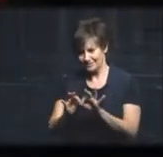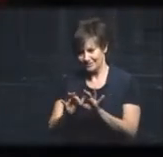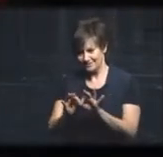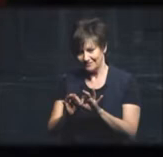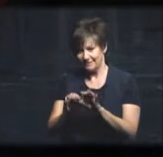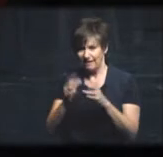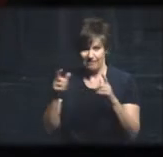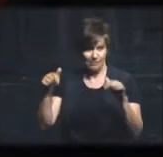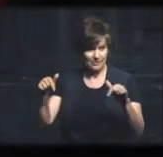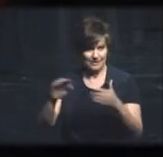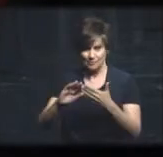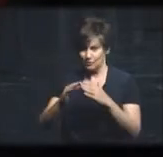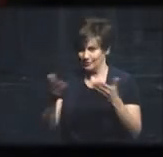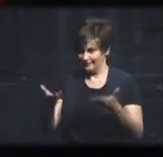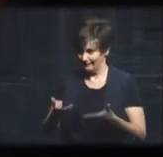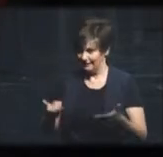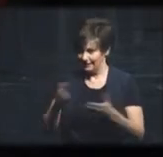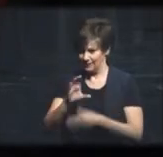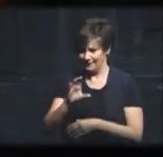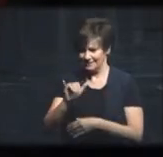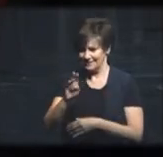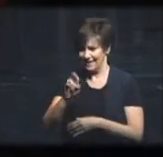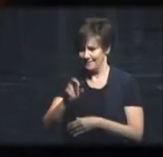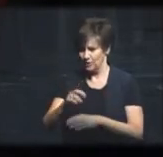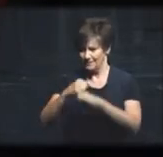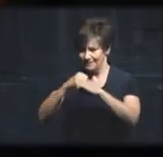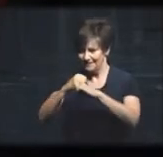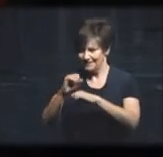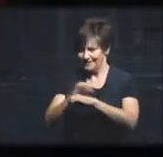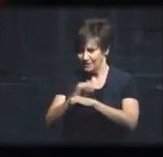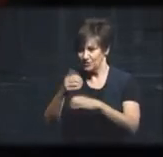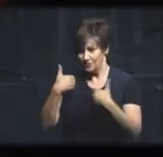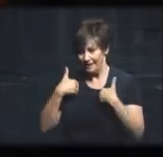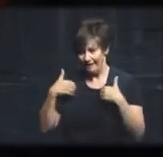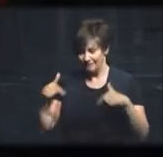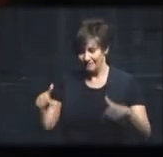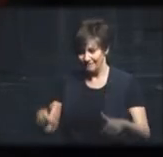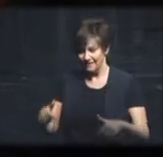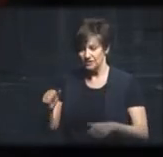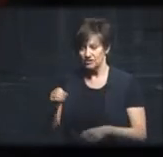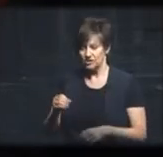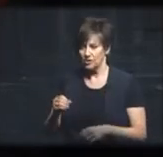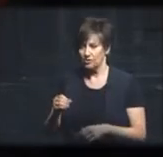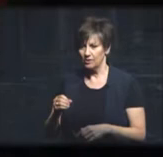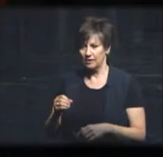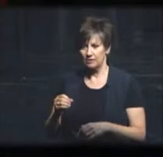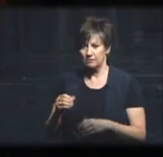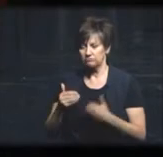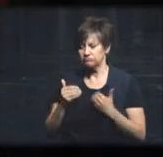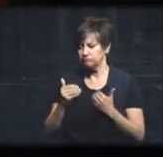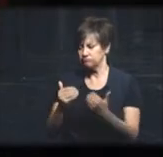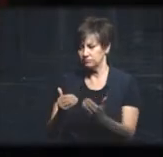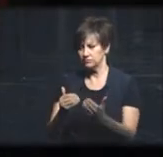our community and the cyber defense industry that we have here. So we're making a lot of headway on